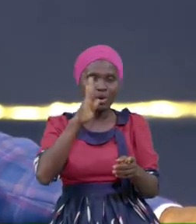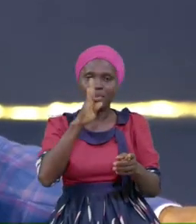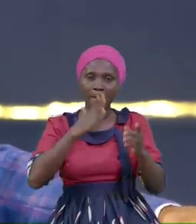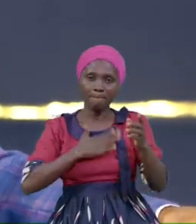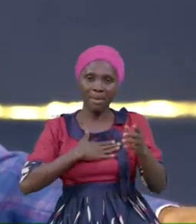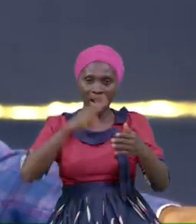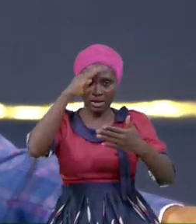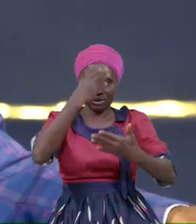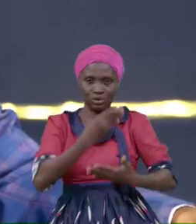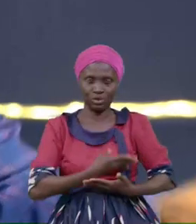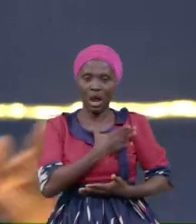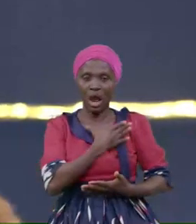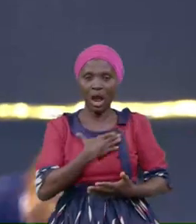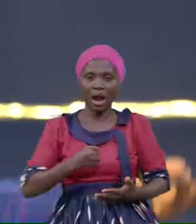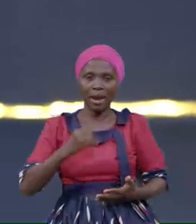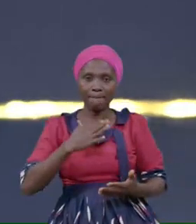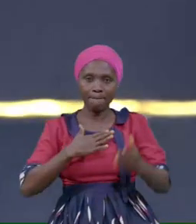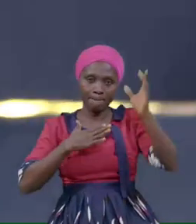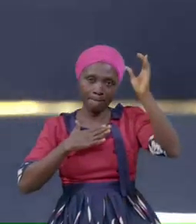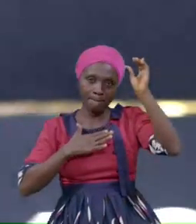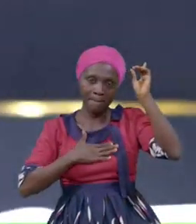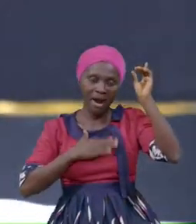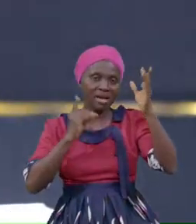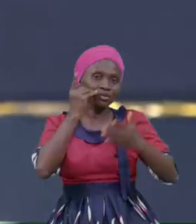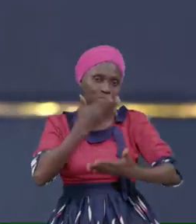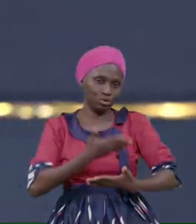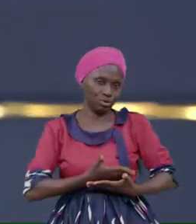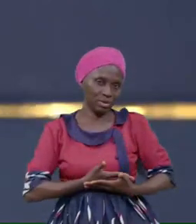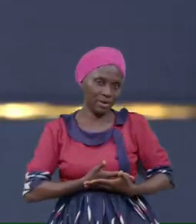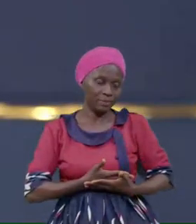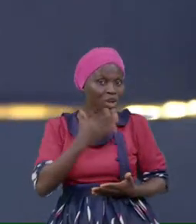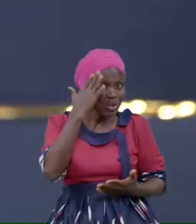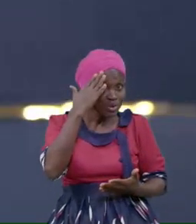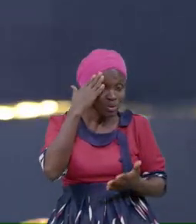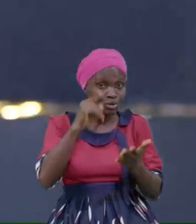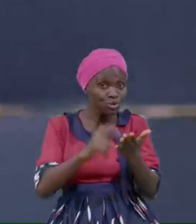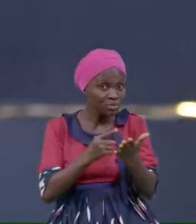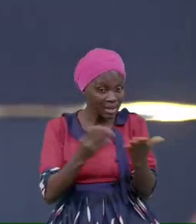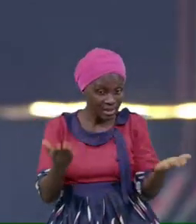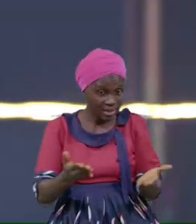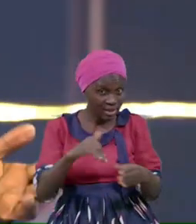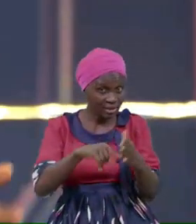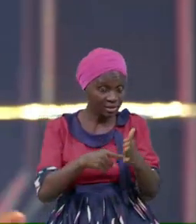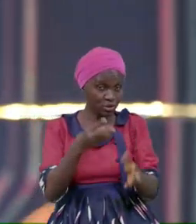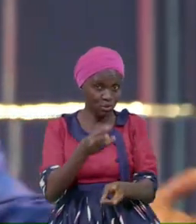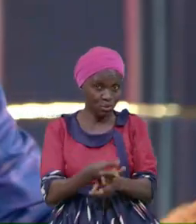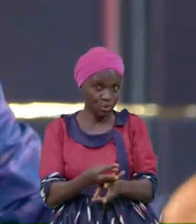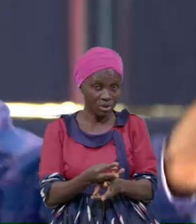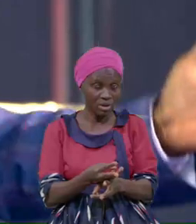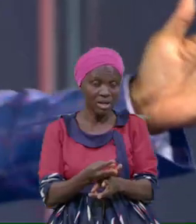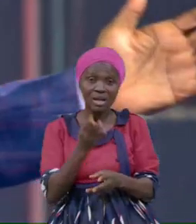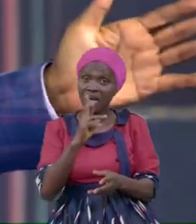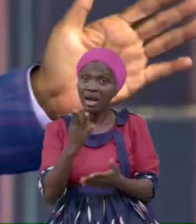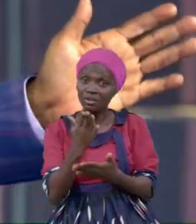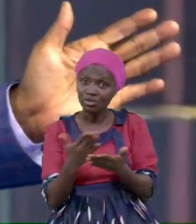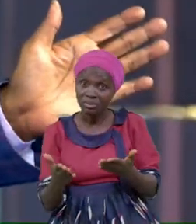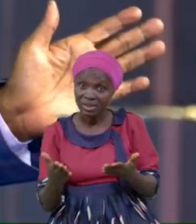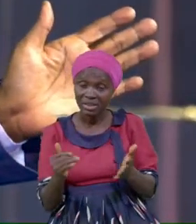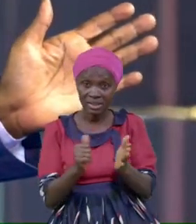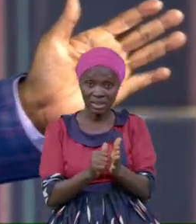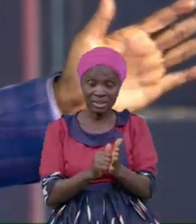and daughters. You know, sometimes here in the world, they think that the government will provide for sons, for